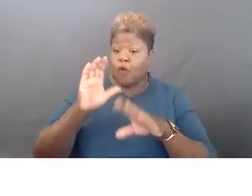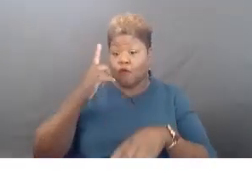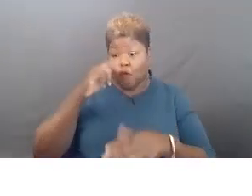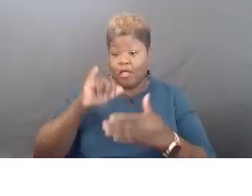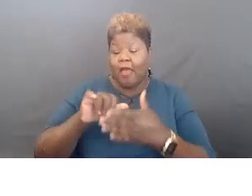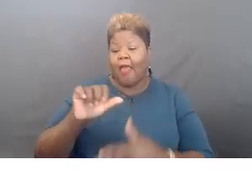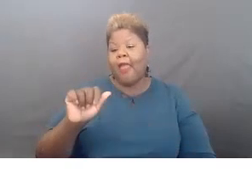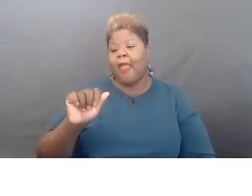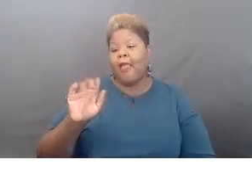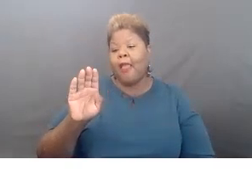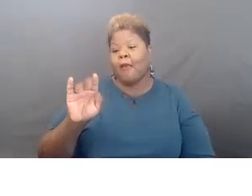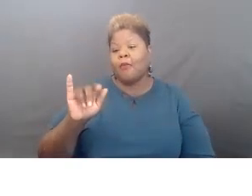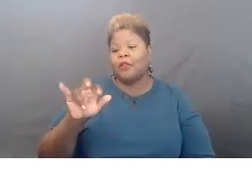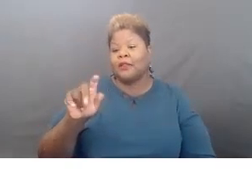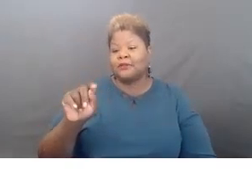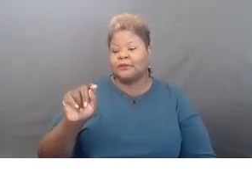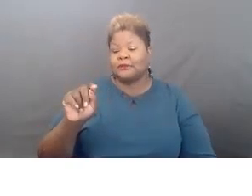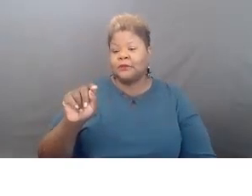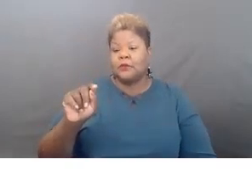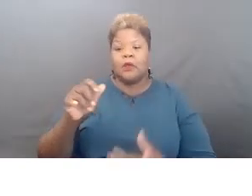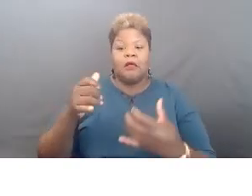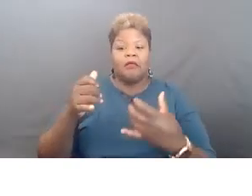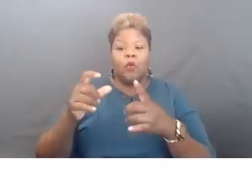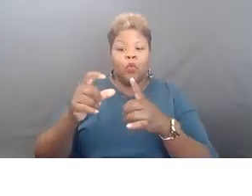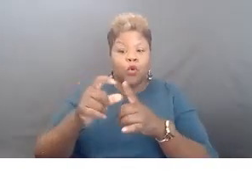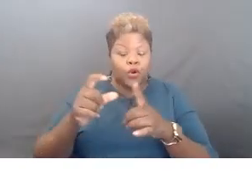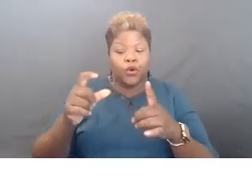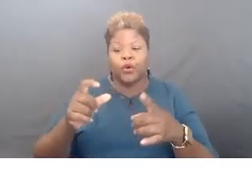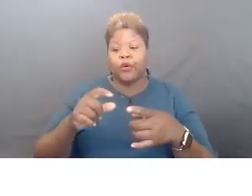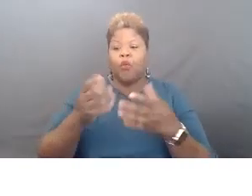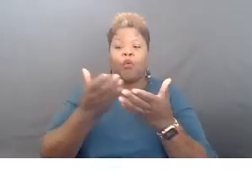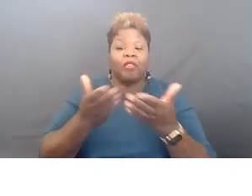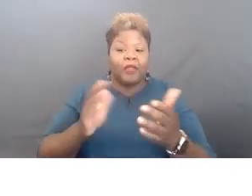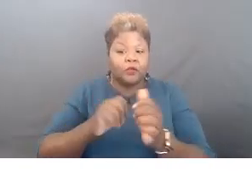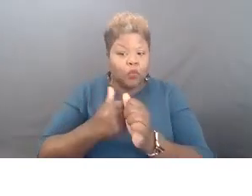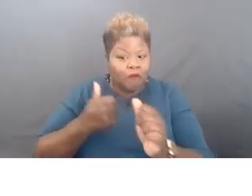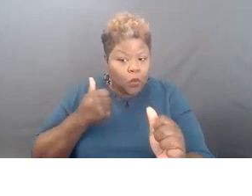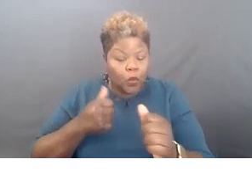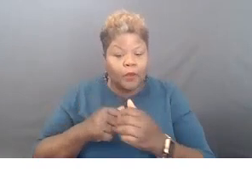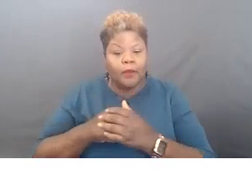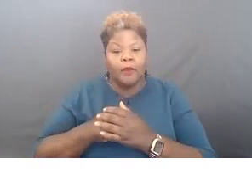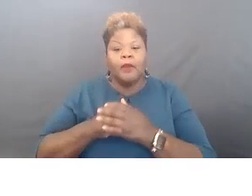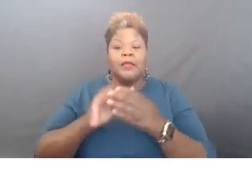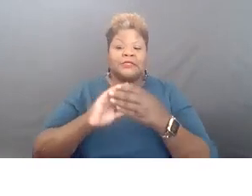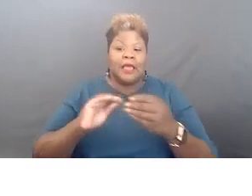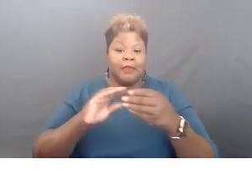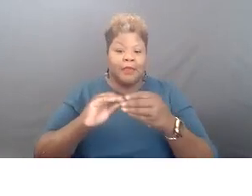ableist language or things to avoid